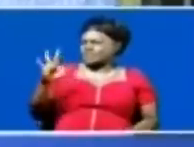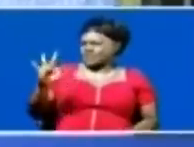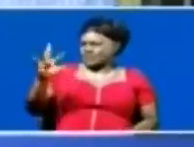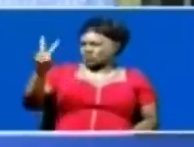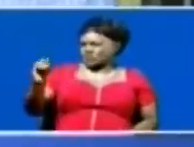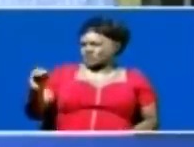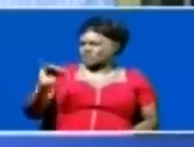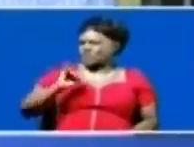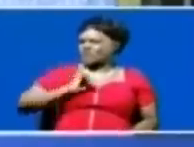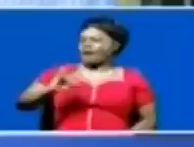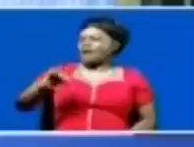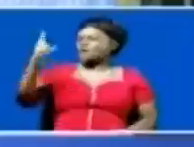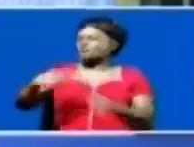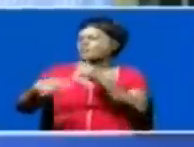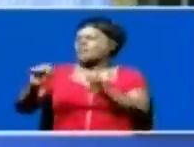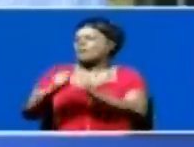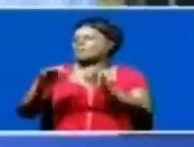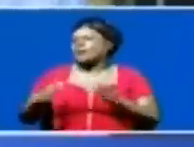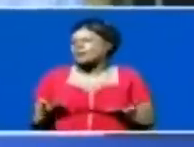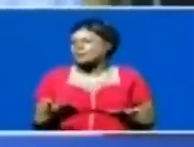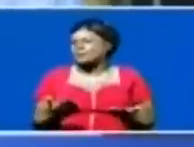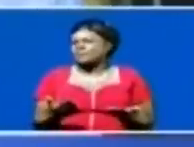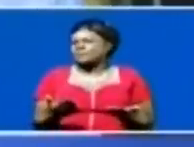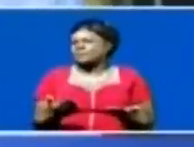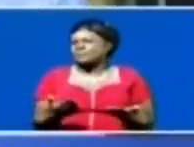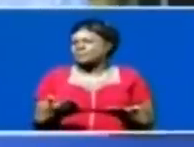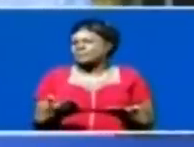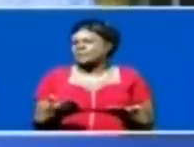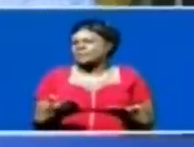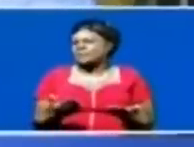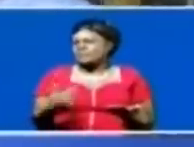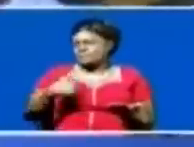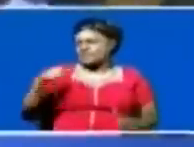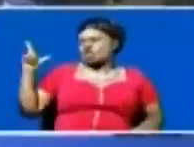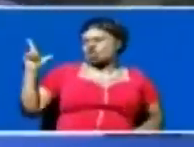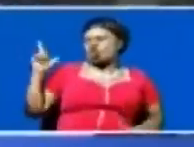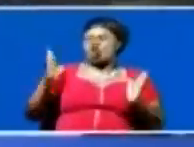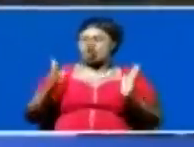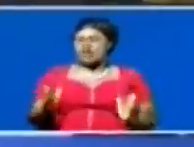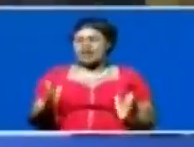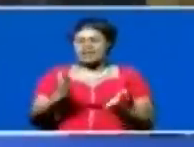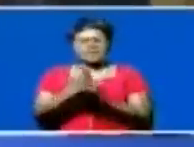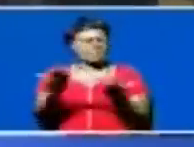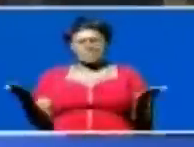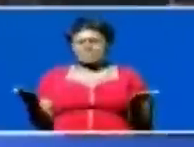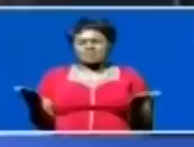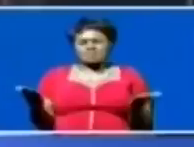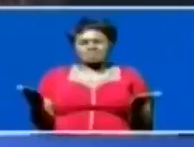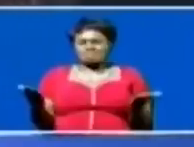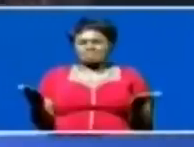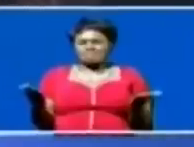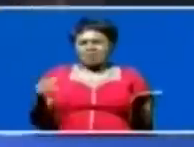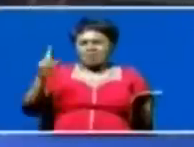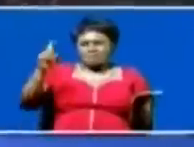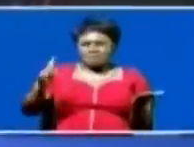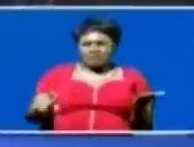the ayes had it. How did that one happen? Well, you know, I'm a lawyer by training, but there are some things that you have to